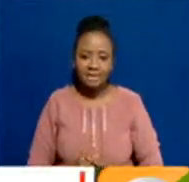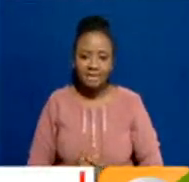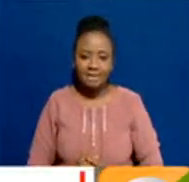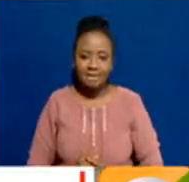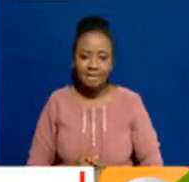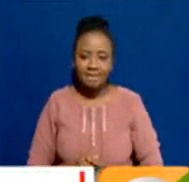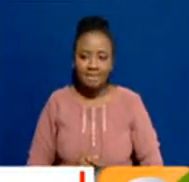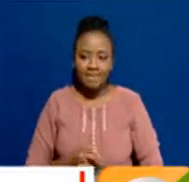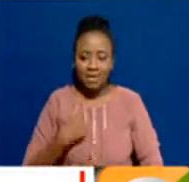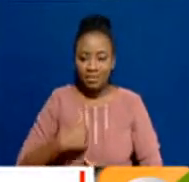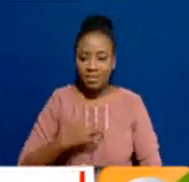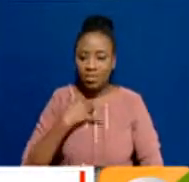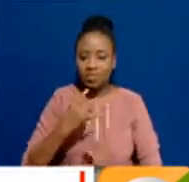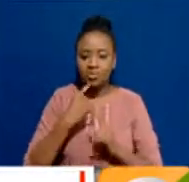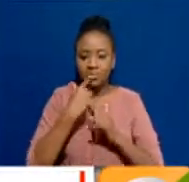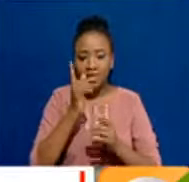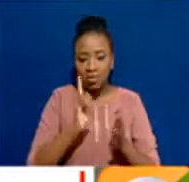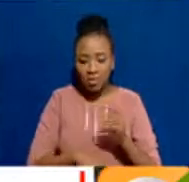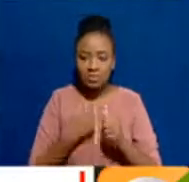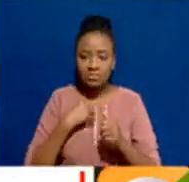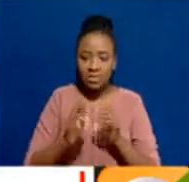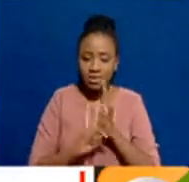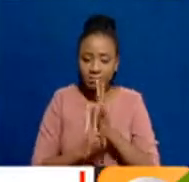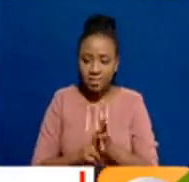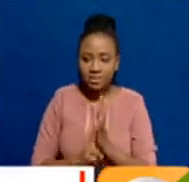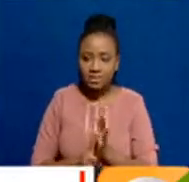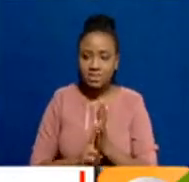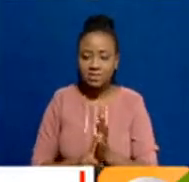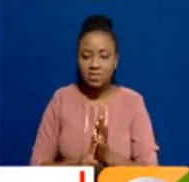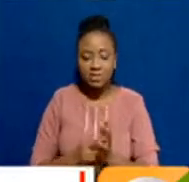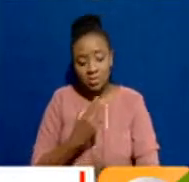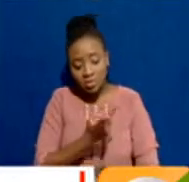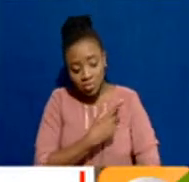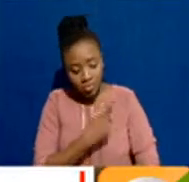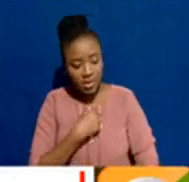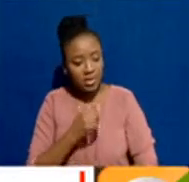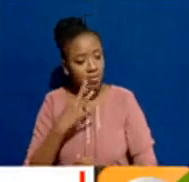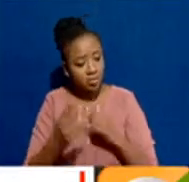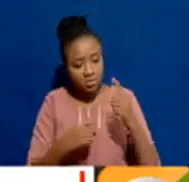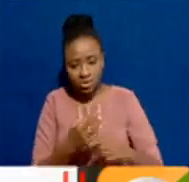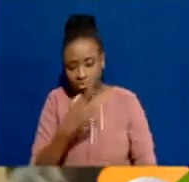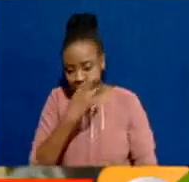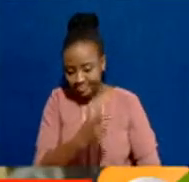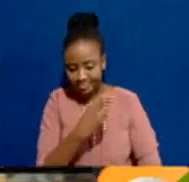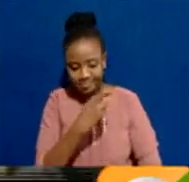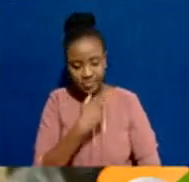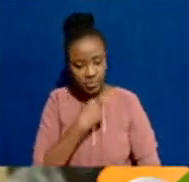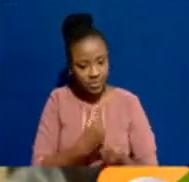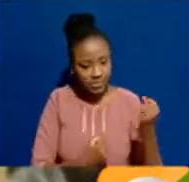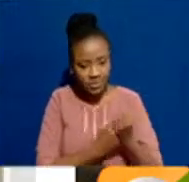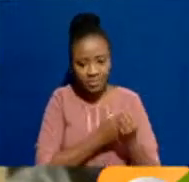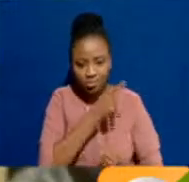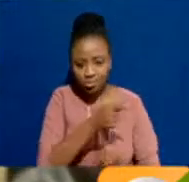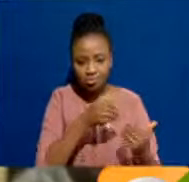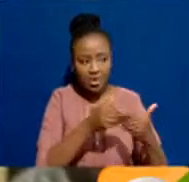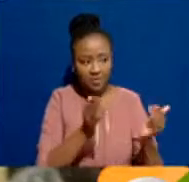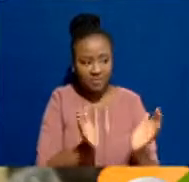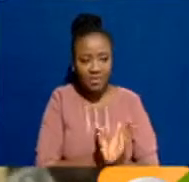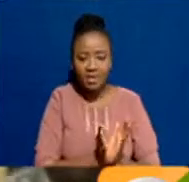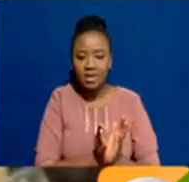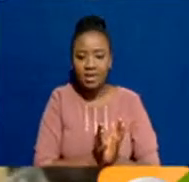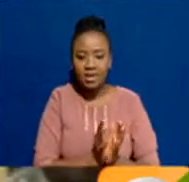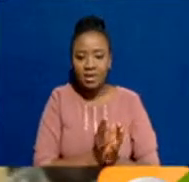on behalf of the Royal Media Services Group ni kuwa Shatta, tutasimama na wewe, tuko pamoja na familia mzima, both